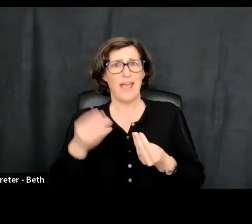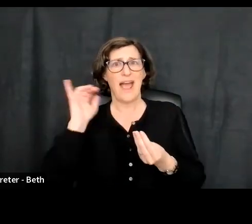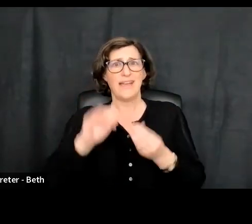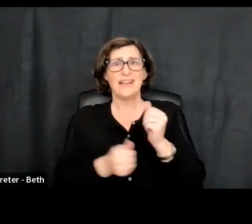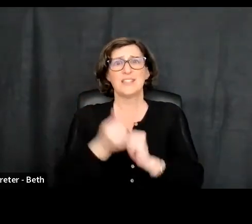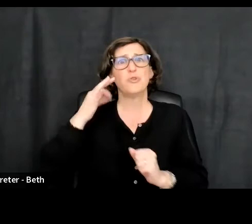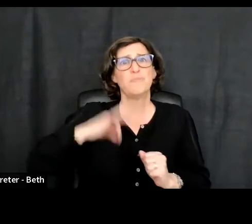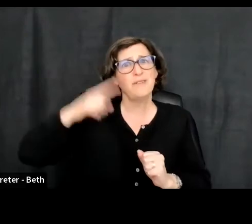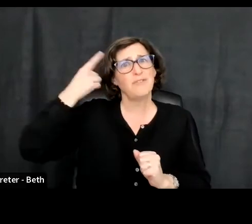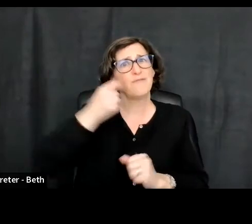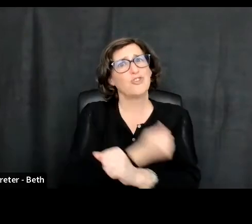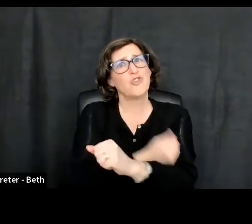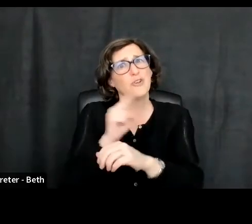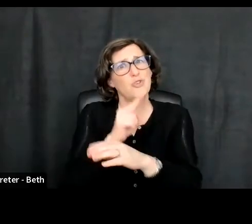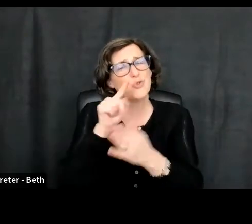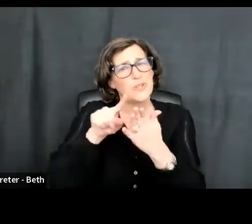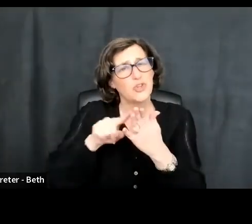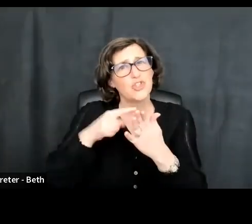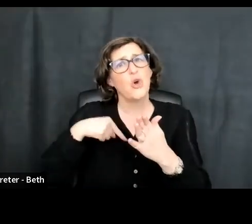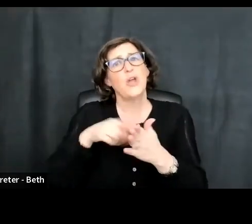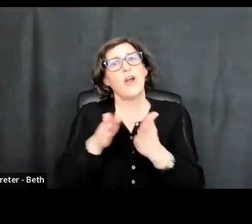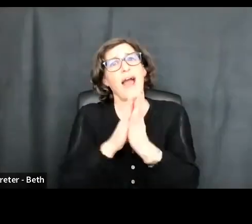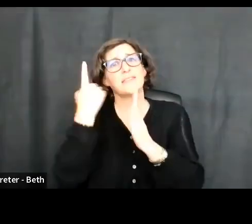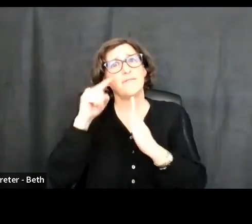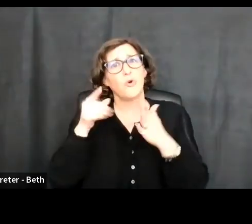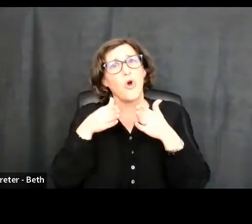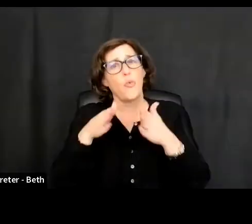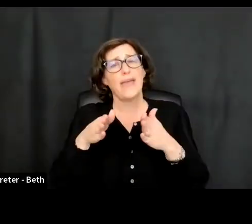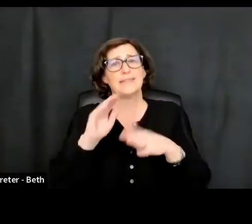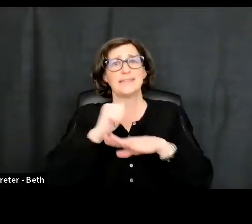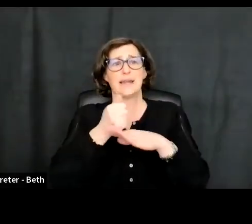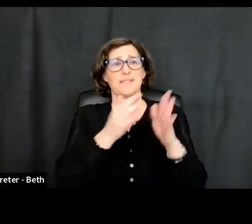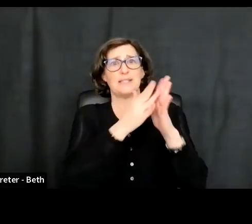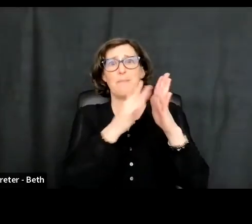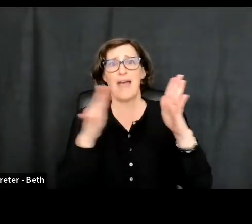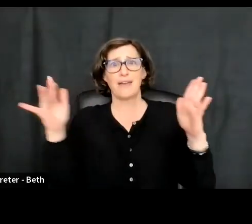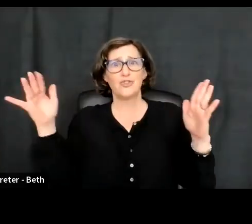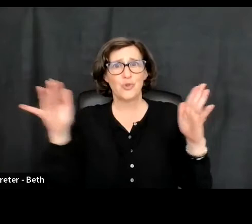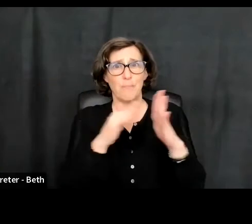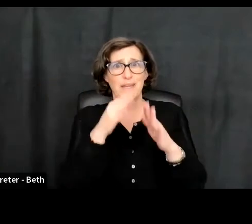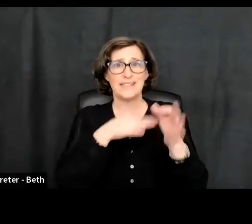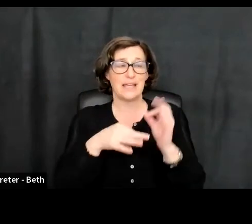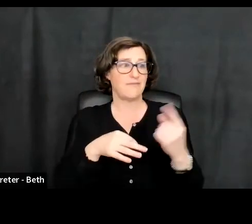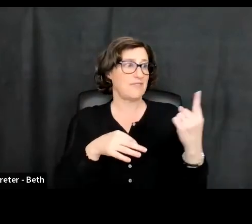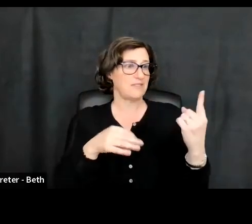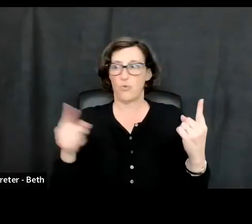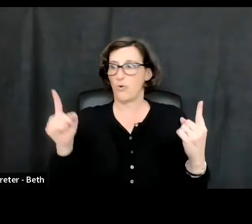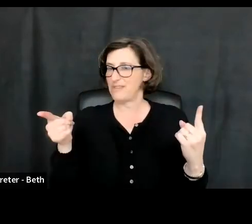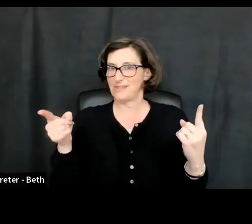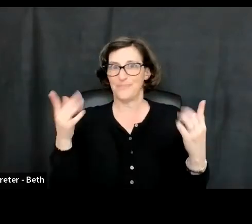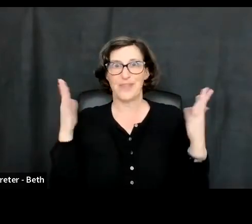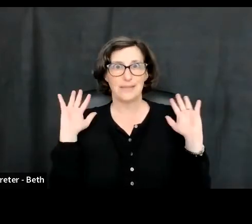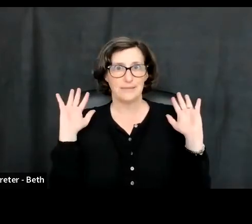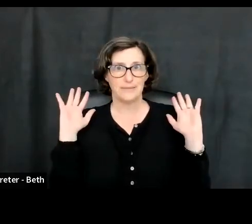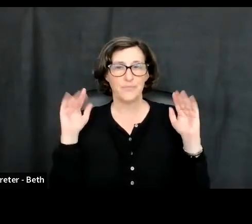And that's why we're actually asking for a way to create a spectrum in this binary. One of the many things we were requesting in the IJDP piece